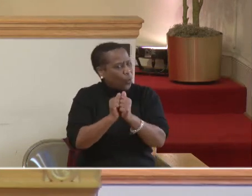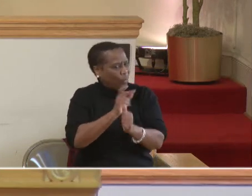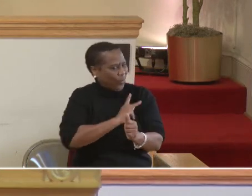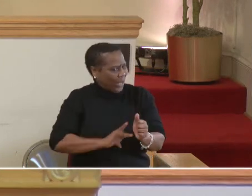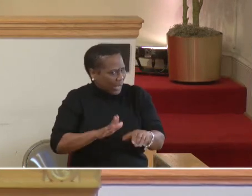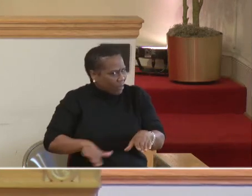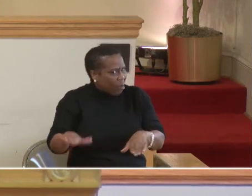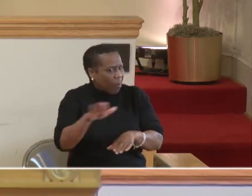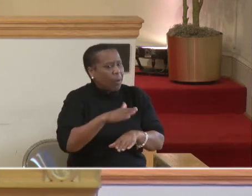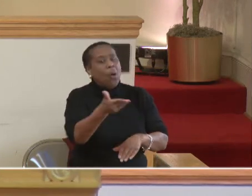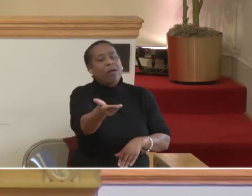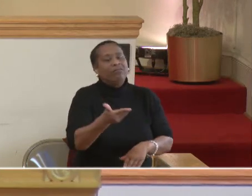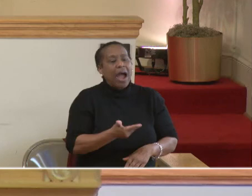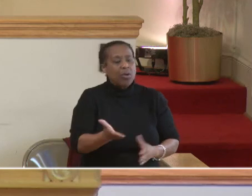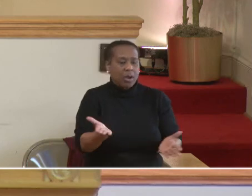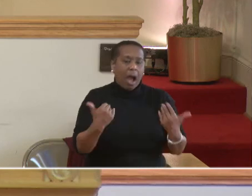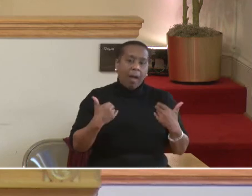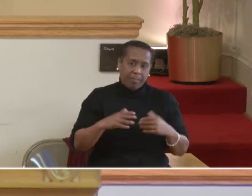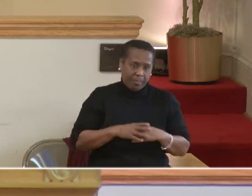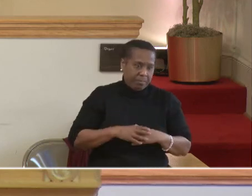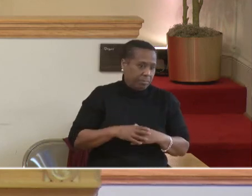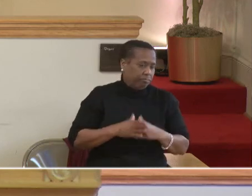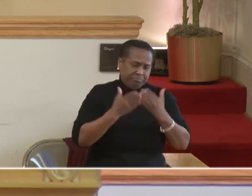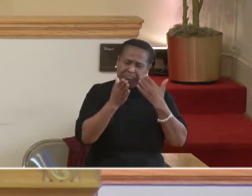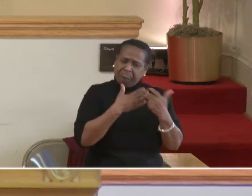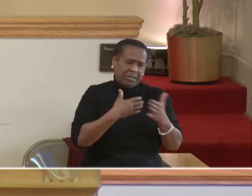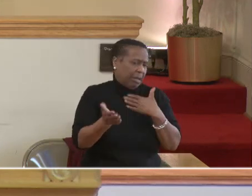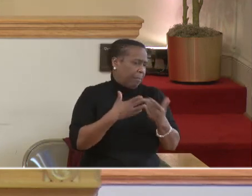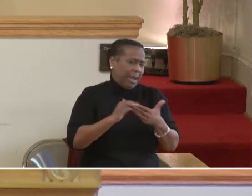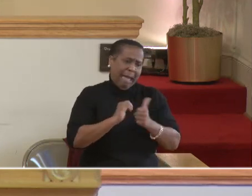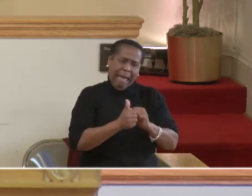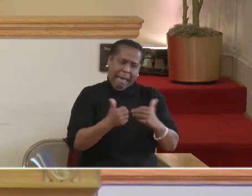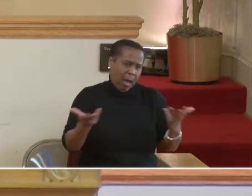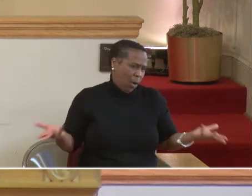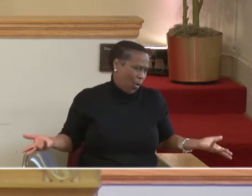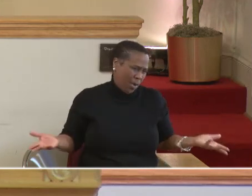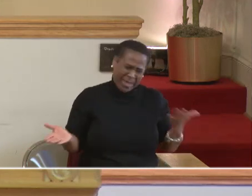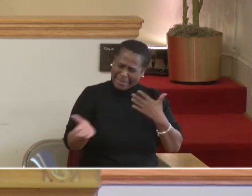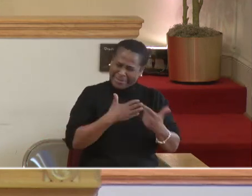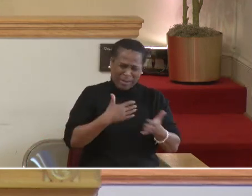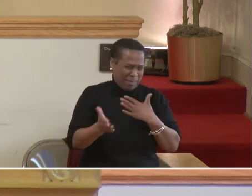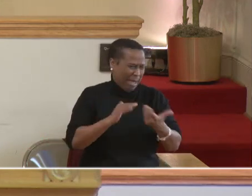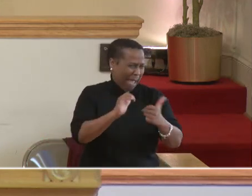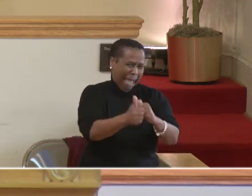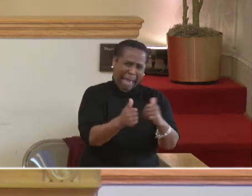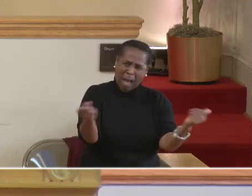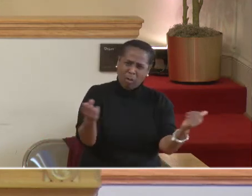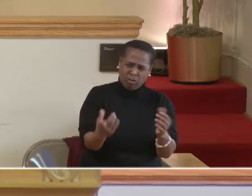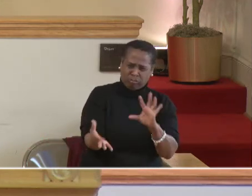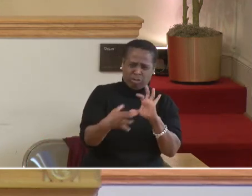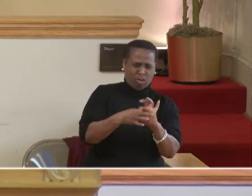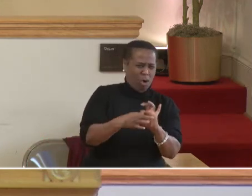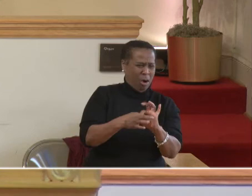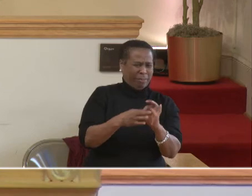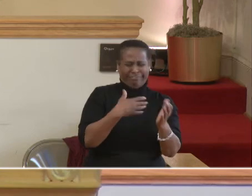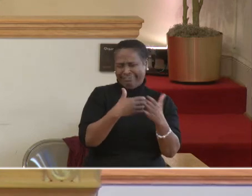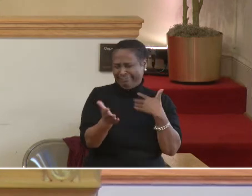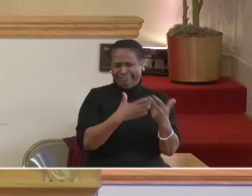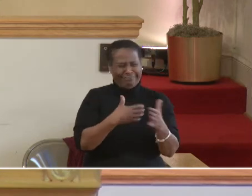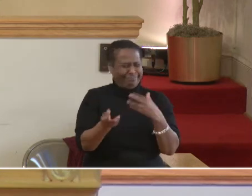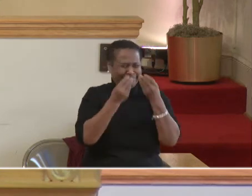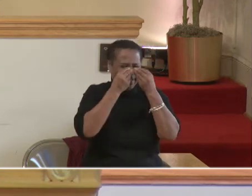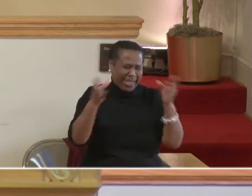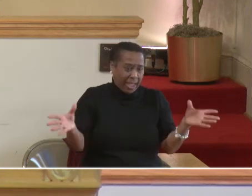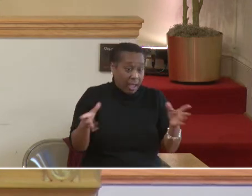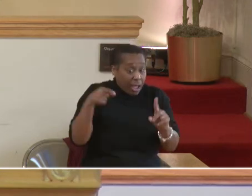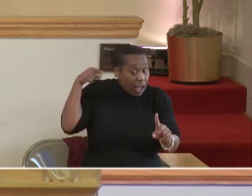come. Doesn't matter how you come. Doesn't matter how you affiliate. What is of